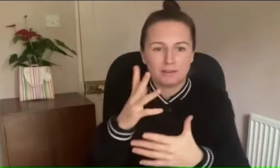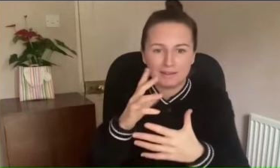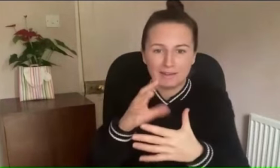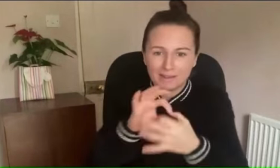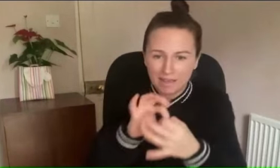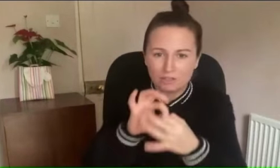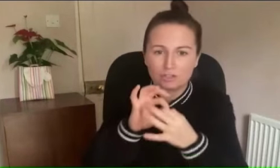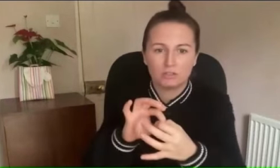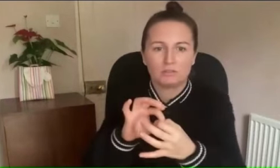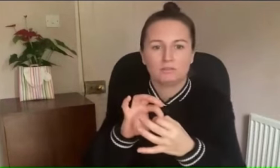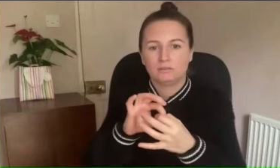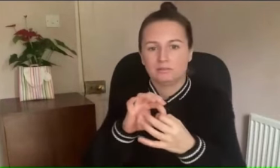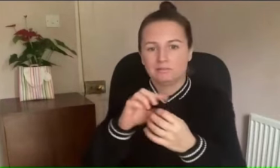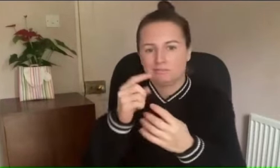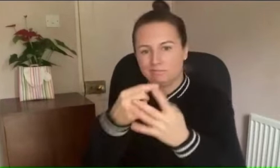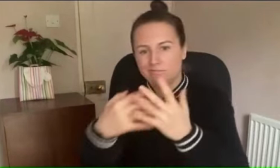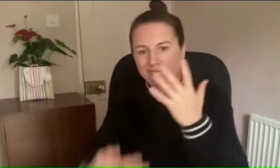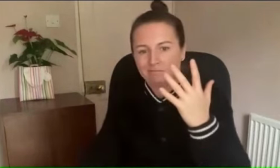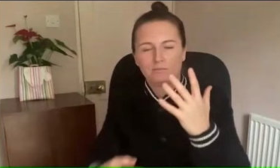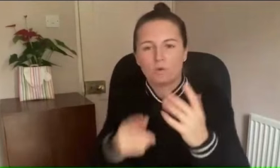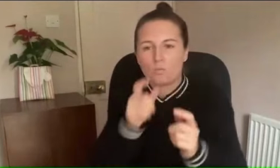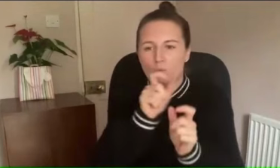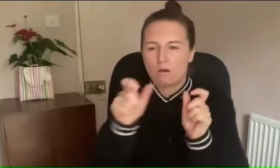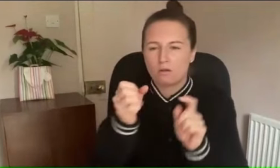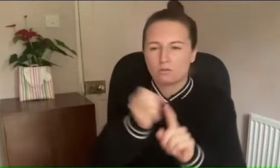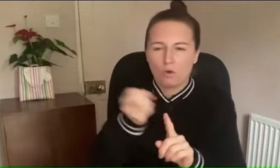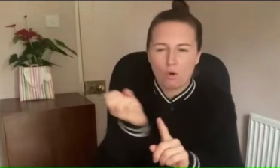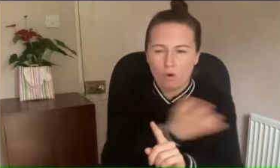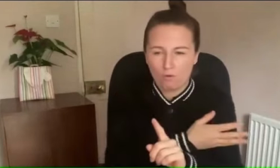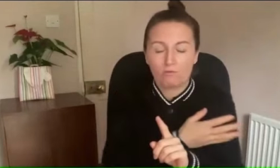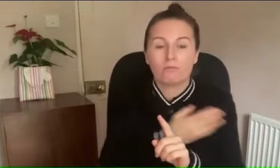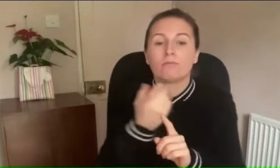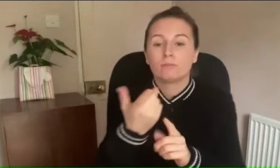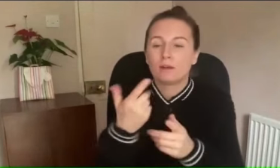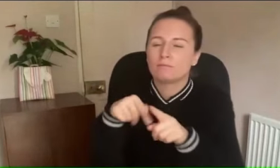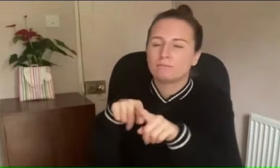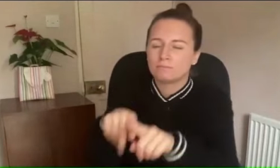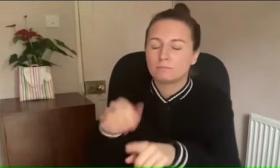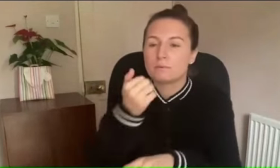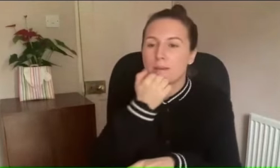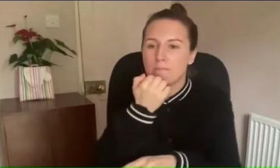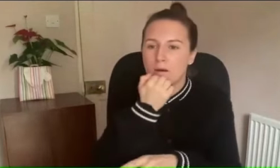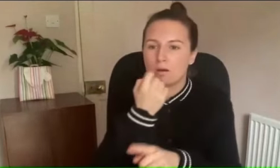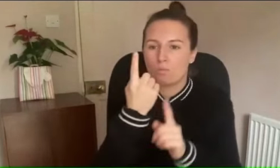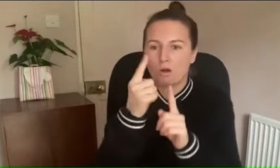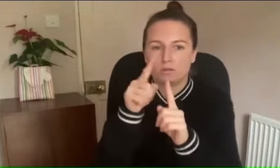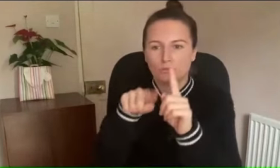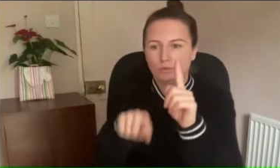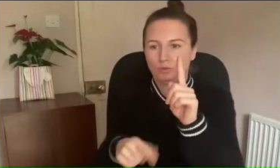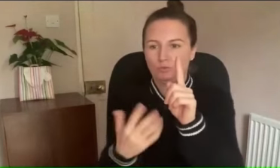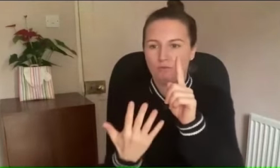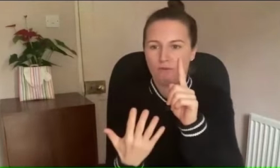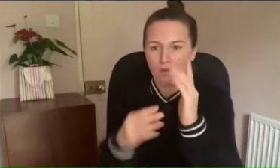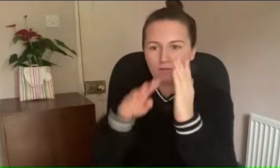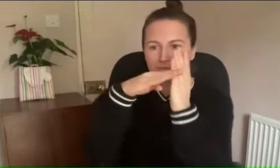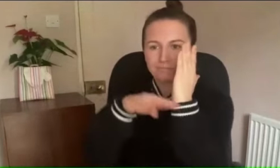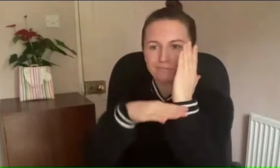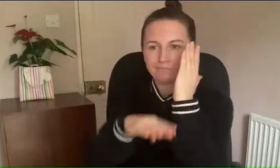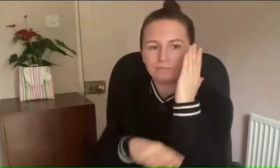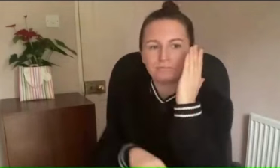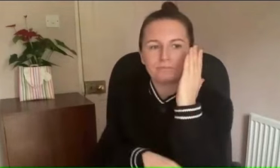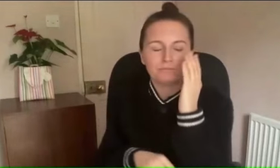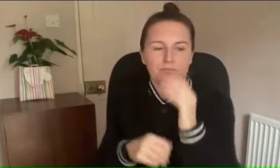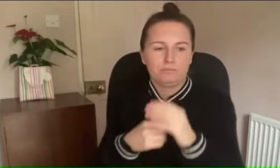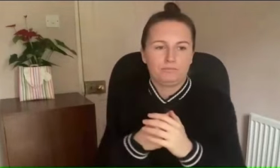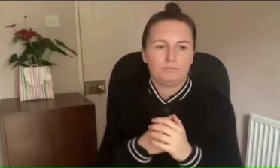developing, emerging, engaging, and stretching, and instead now have a scale of 1 to 5, using a best fit approach where